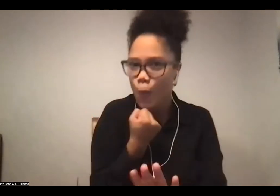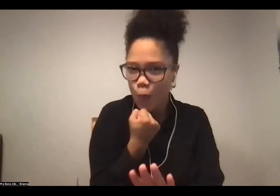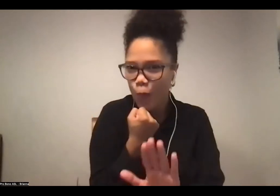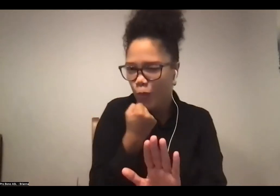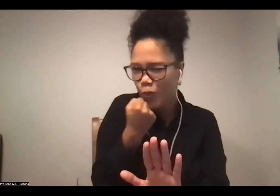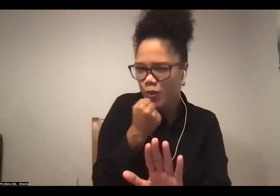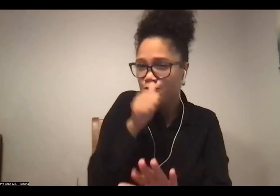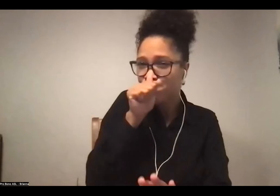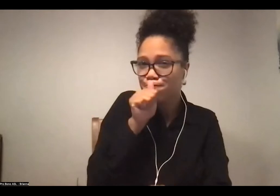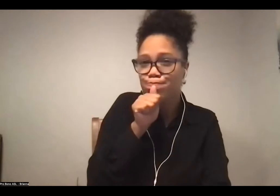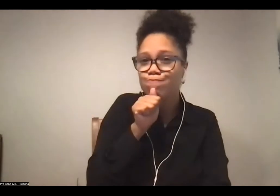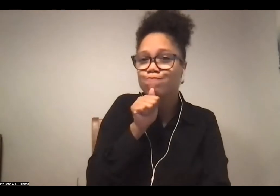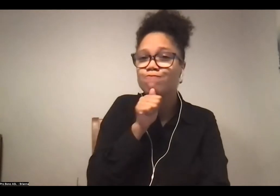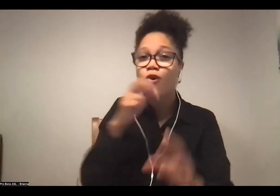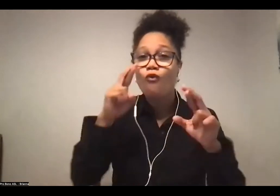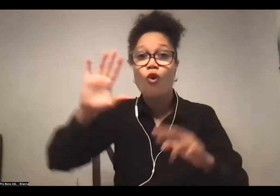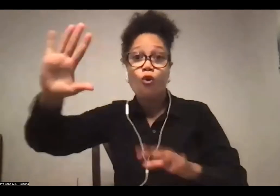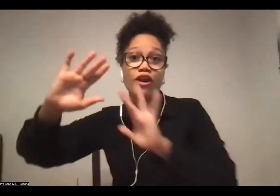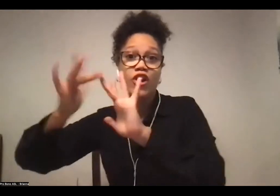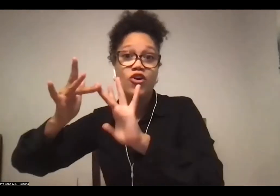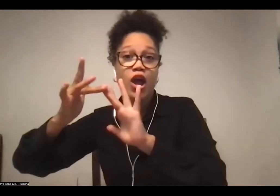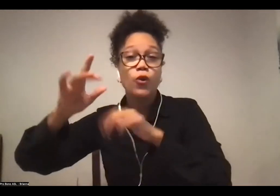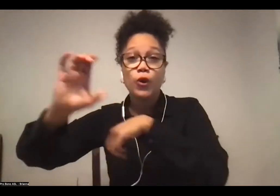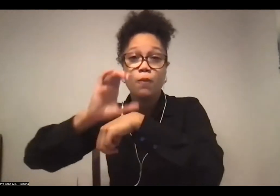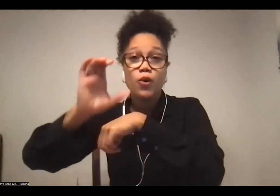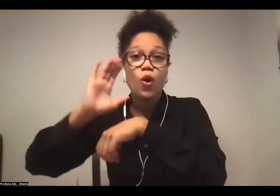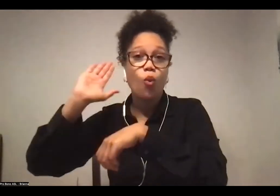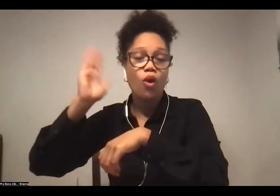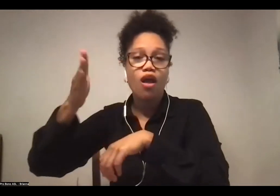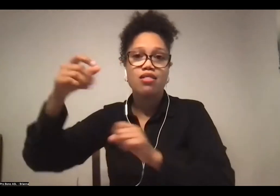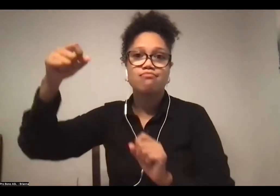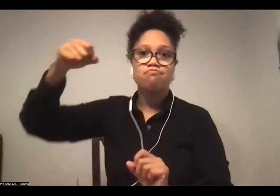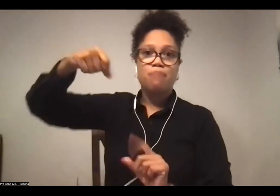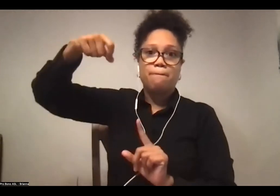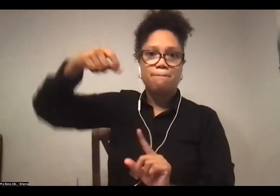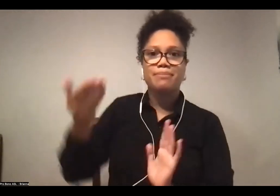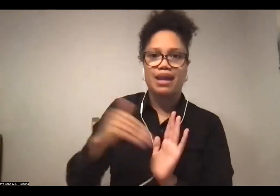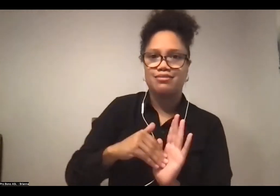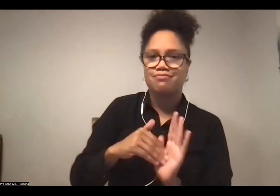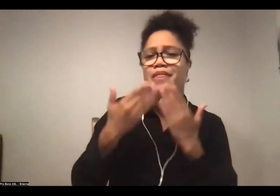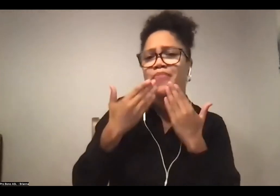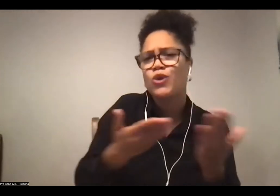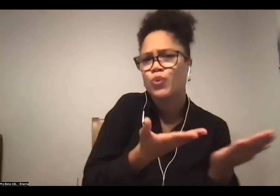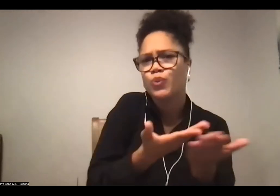the internet or computer will be good for a return. Thank you all.